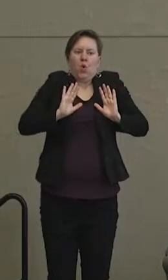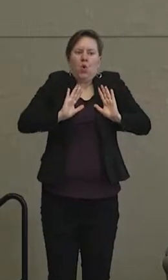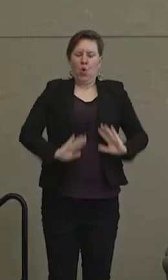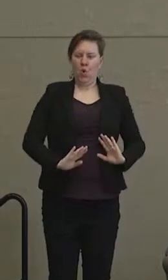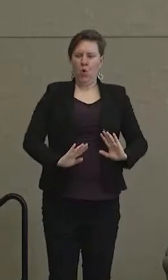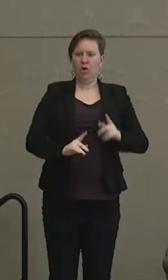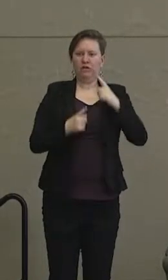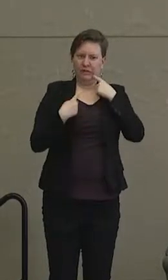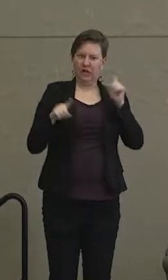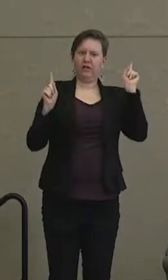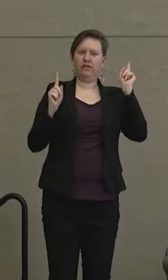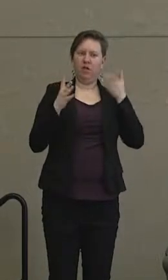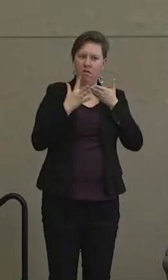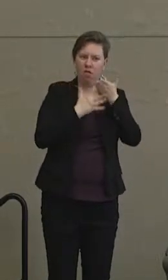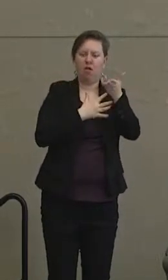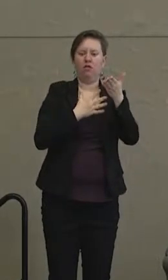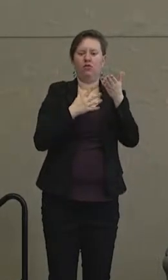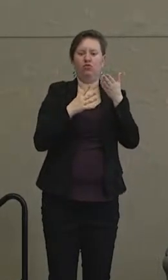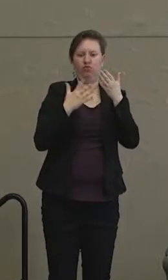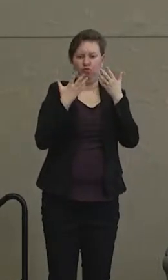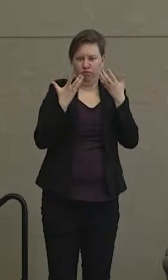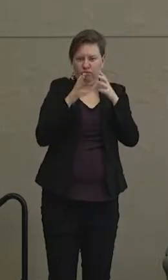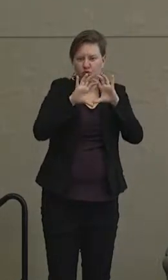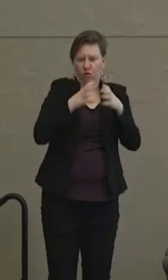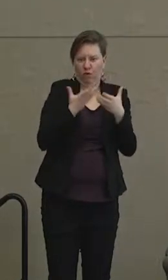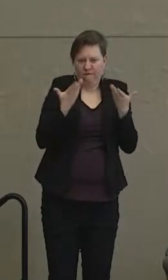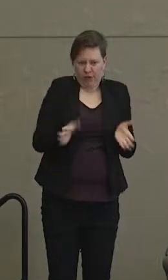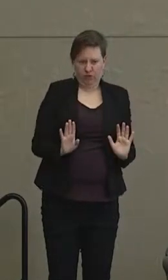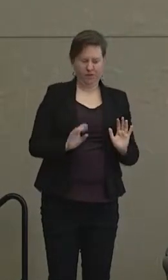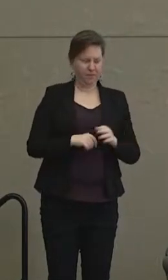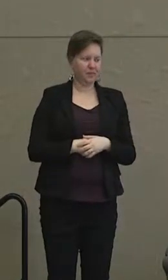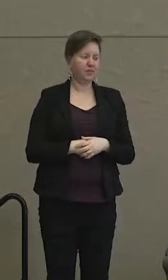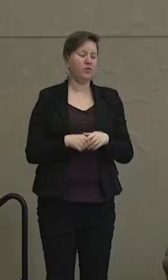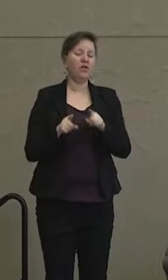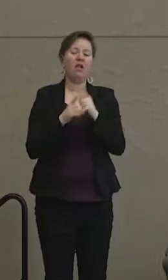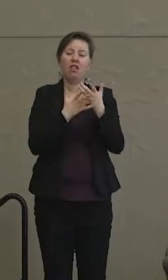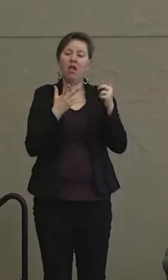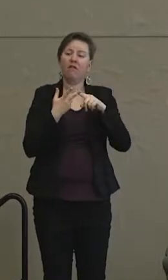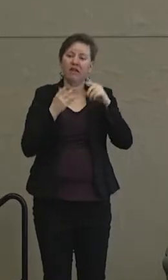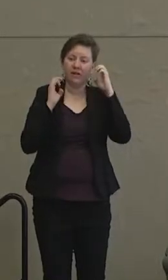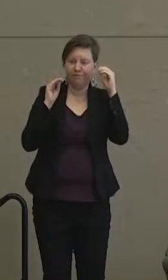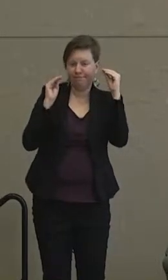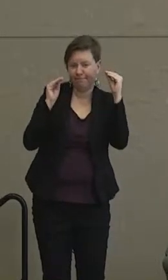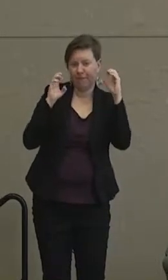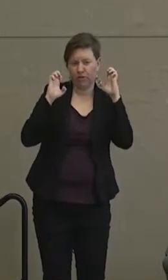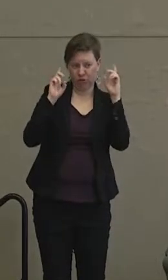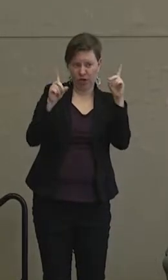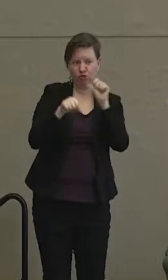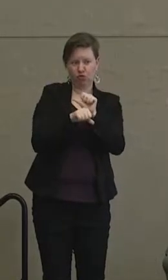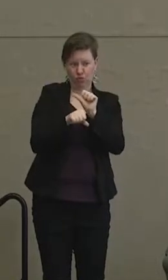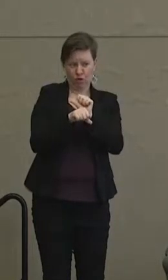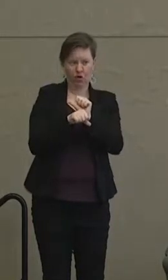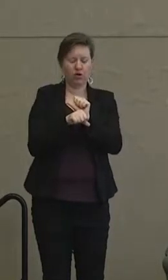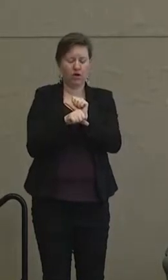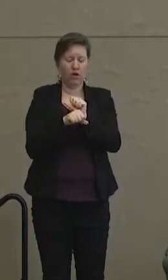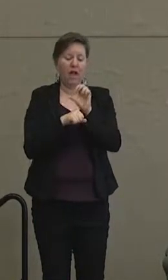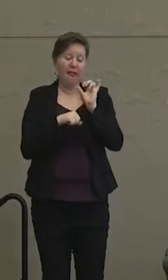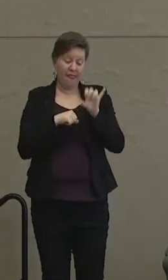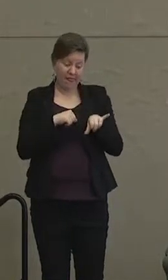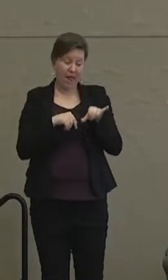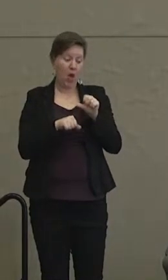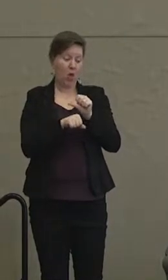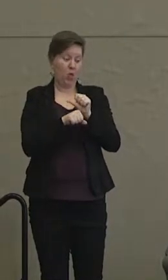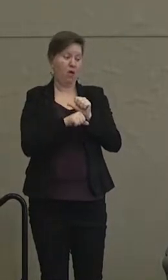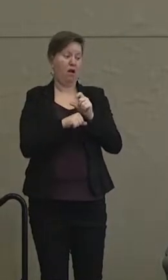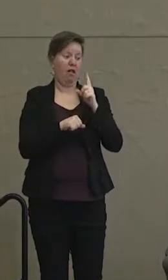to successfully complete their courses. We also do a lot of education work, and that education work certainly,